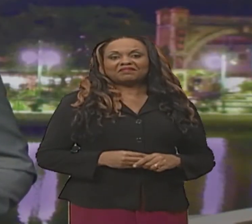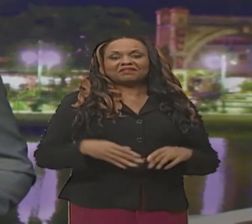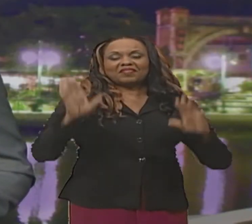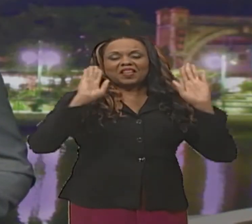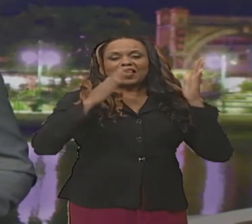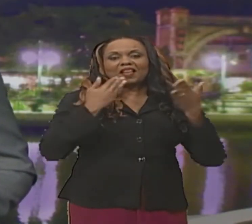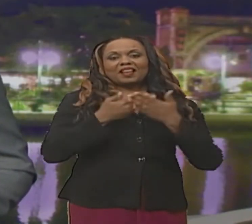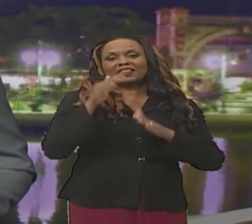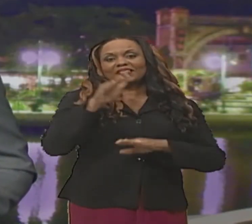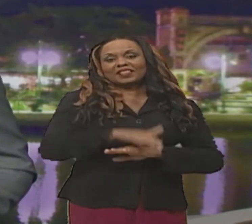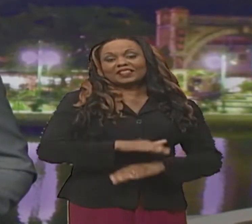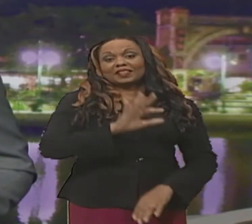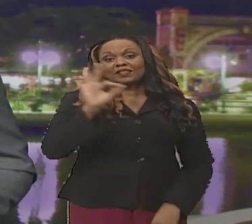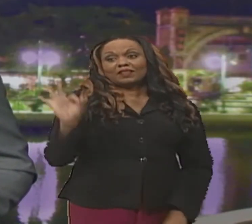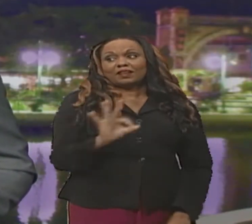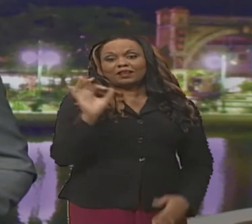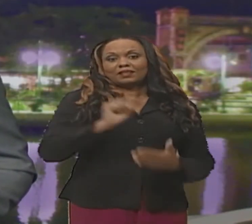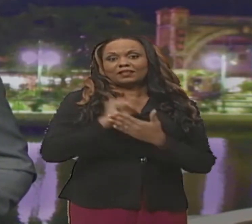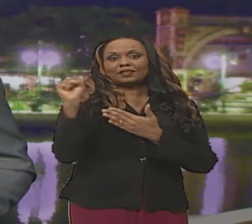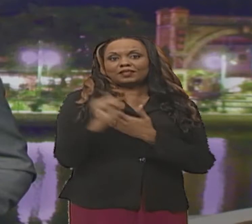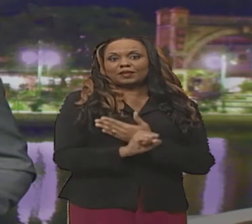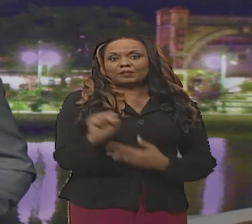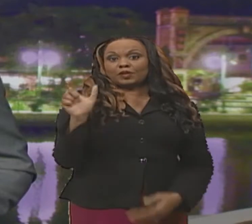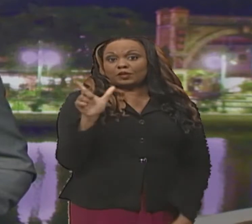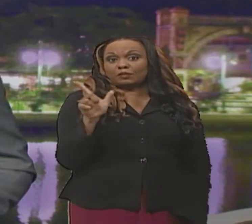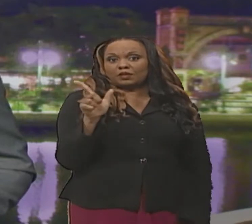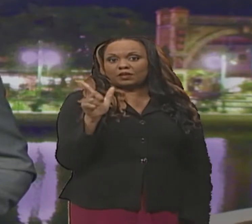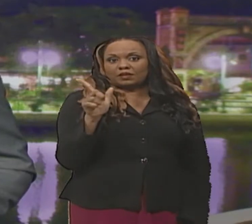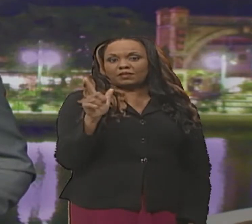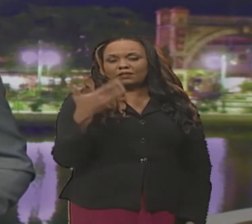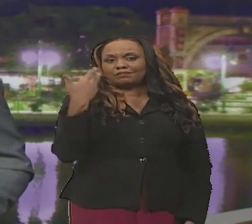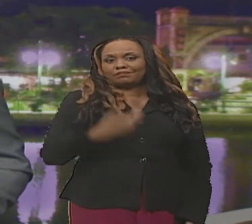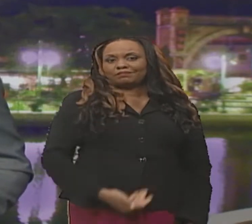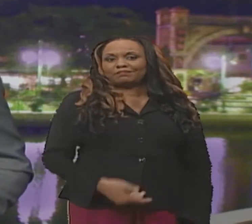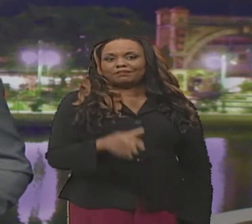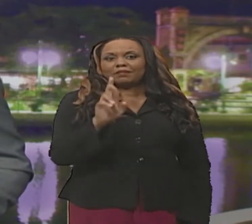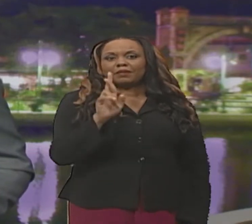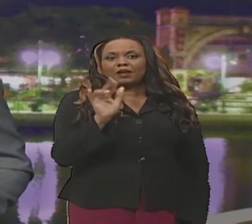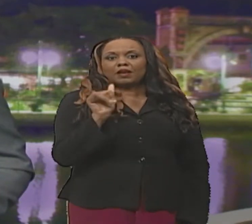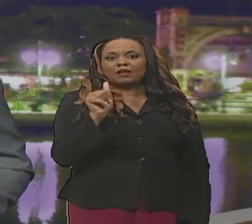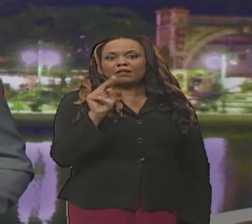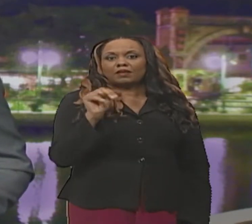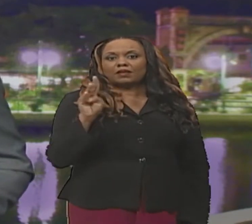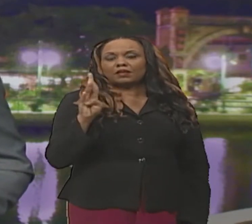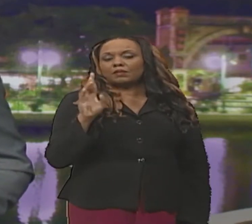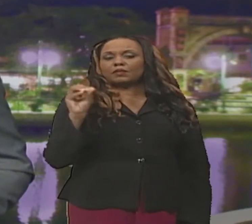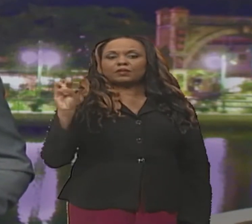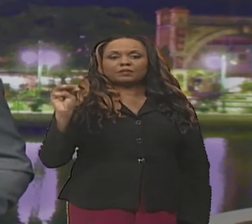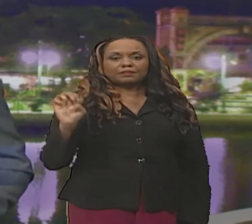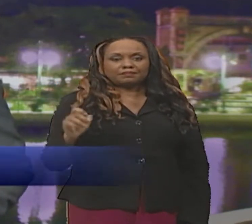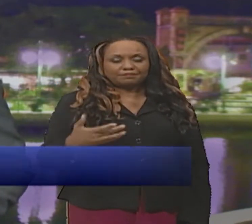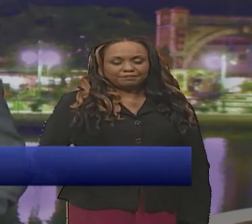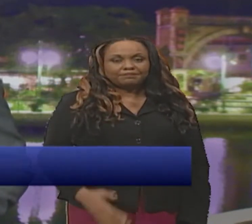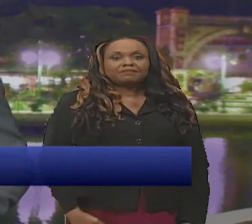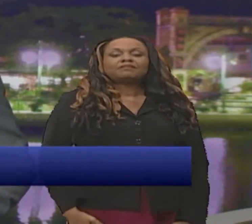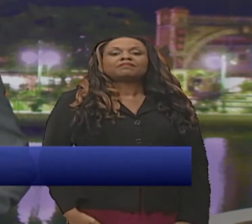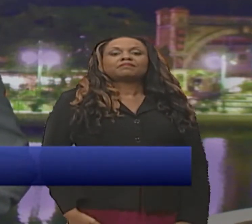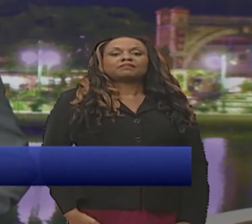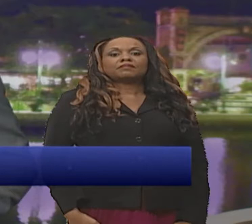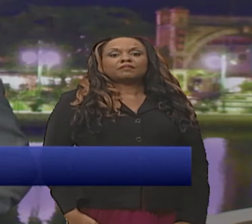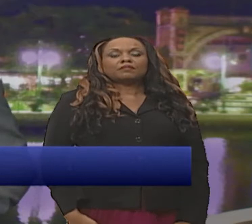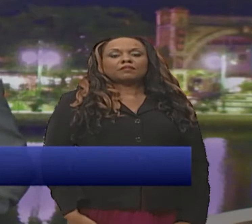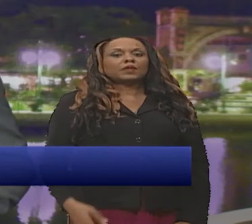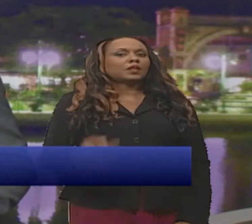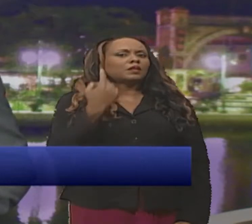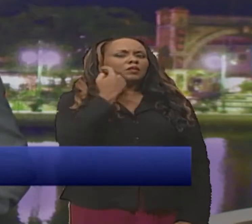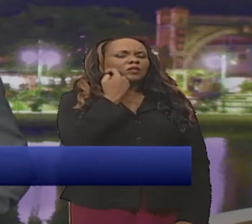A very good evening to you with the Friday, September 21st edition of the CBC Evening News. I am Ryan Broom, and our top story. The